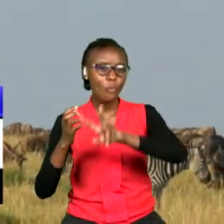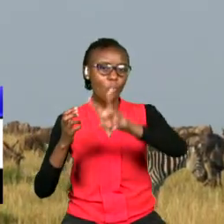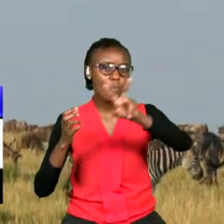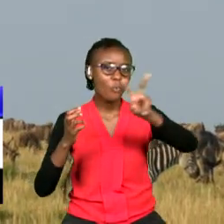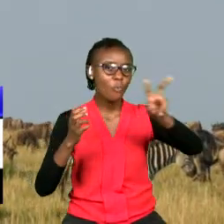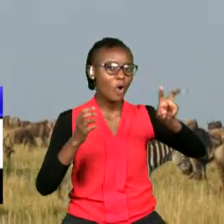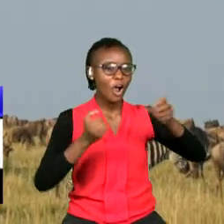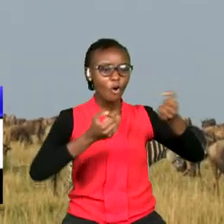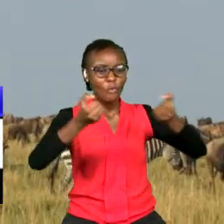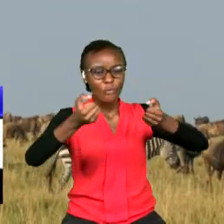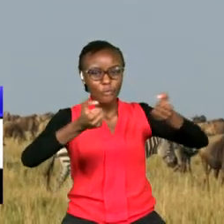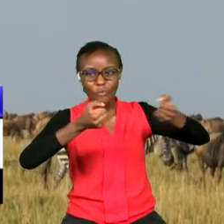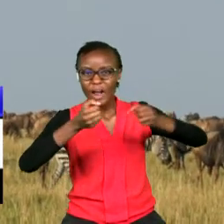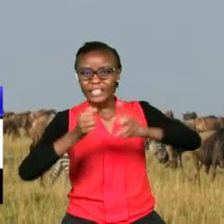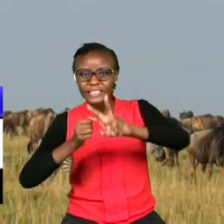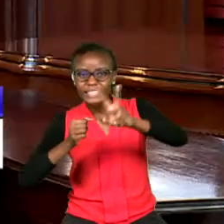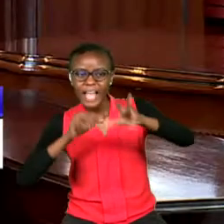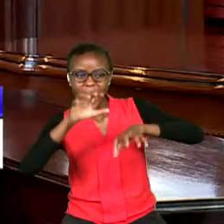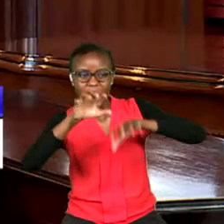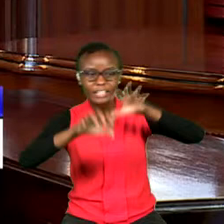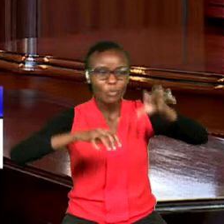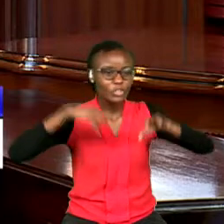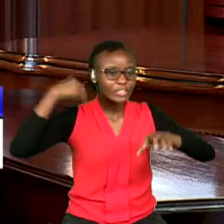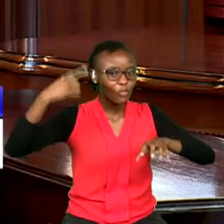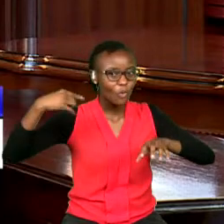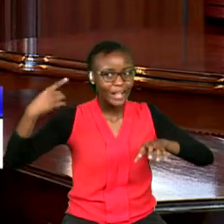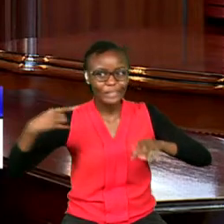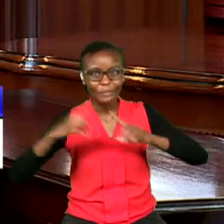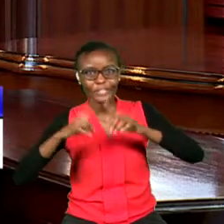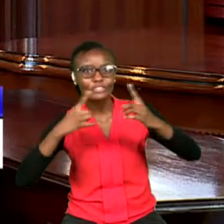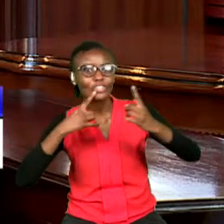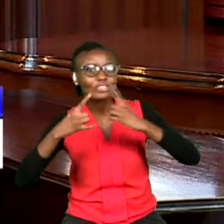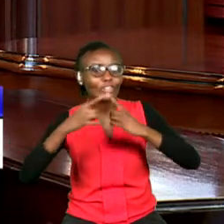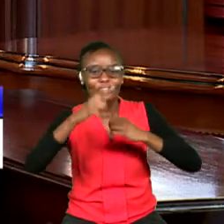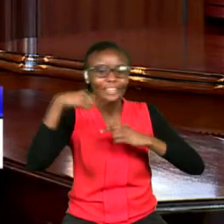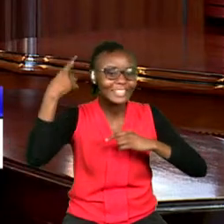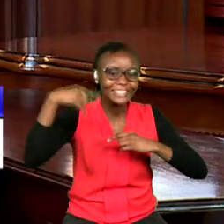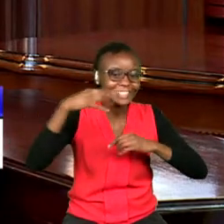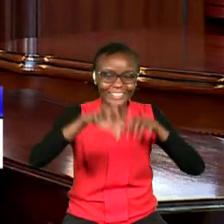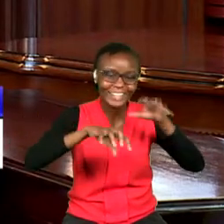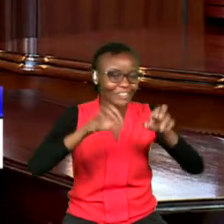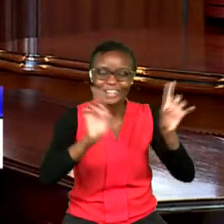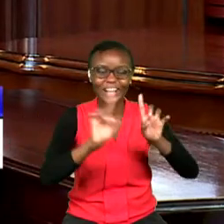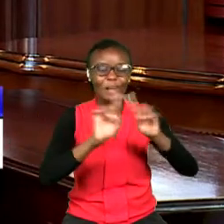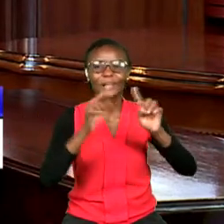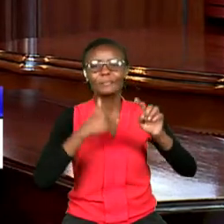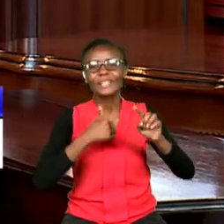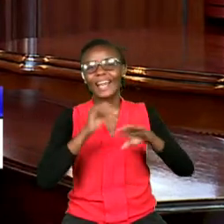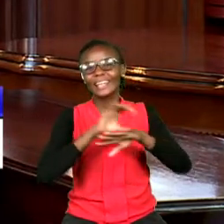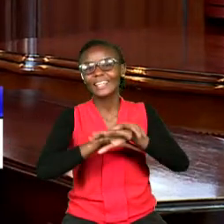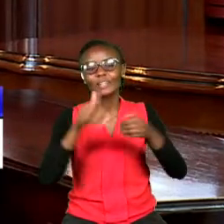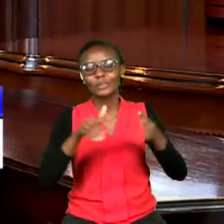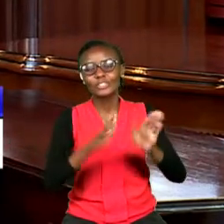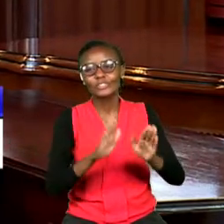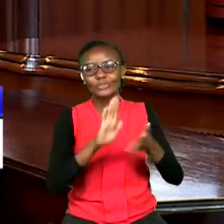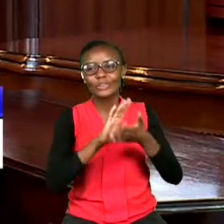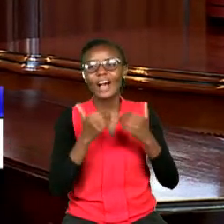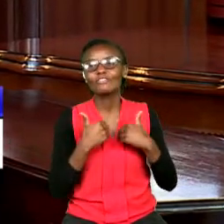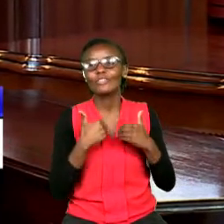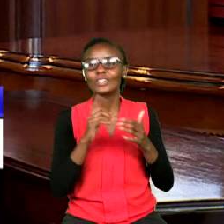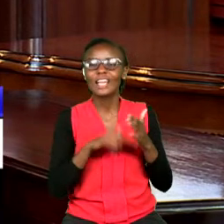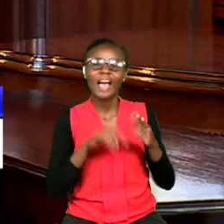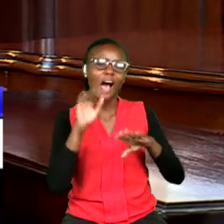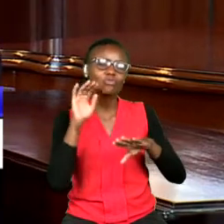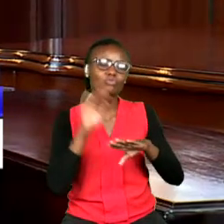wildlife that you don't talk to. Yes. It gives me an opportunity to really have